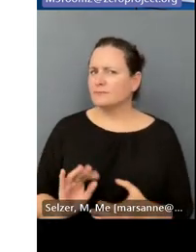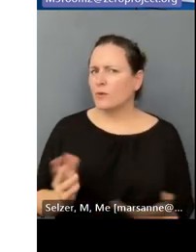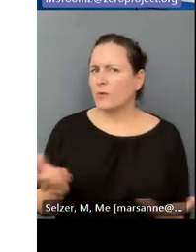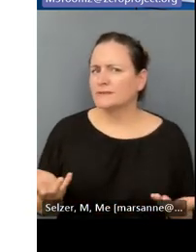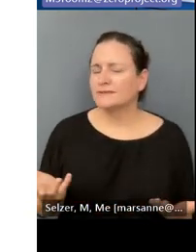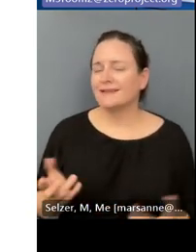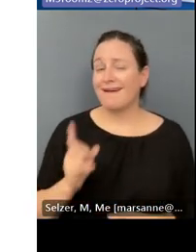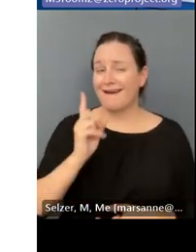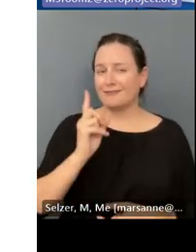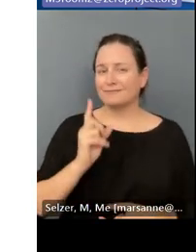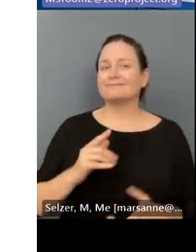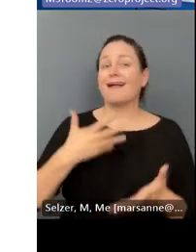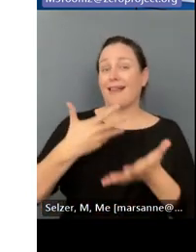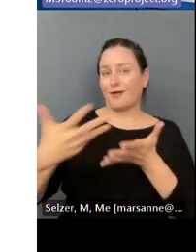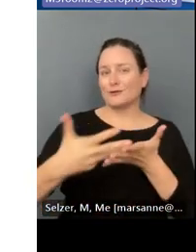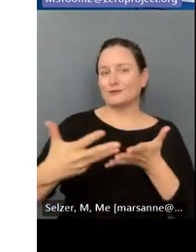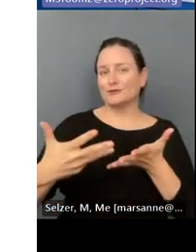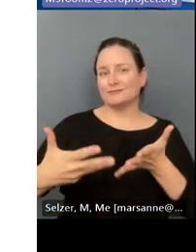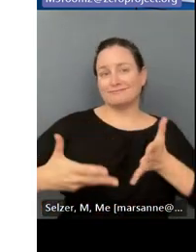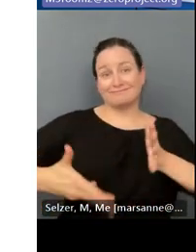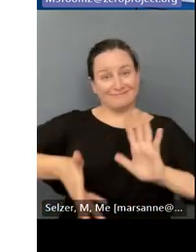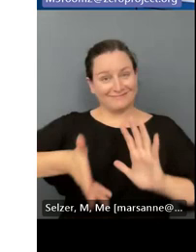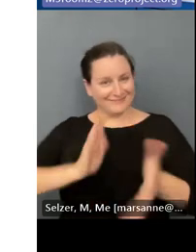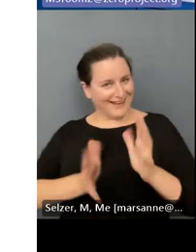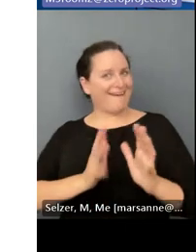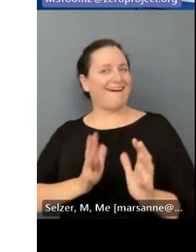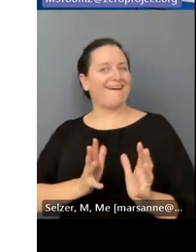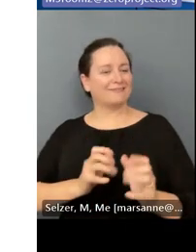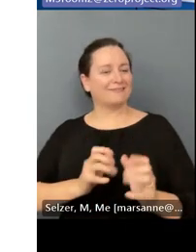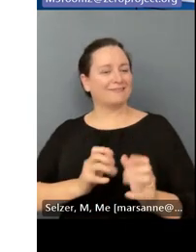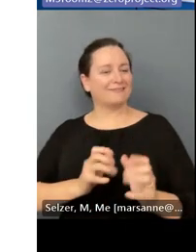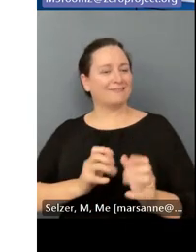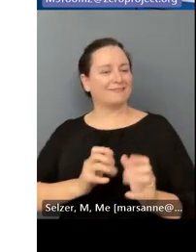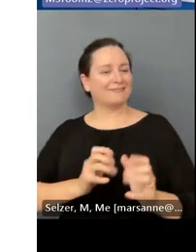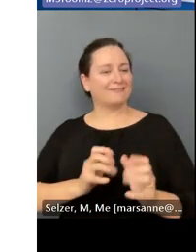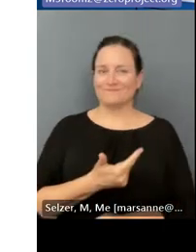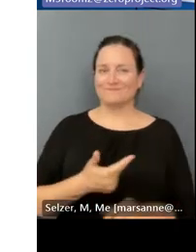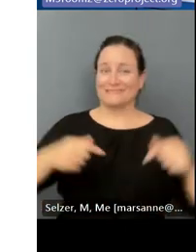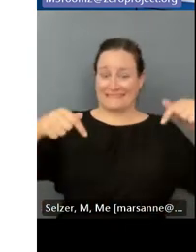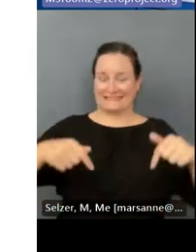their language. It's just the way they connect and they share daily at the school.